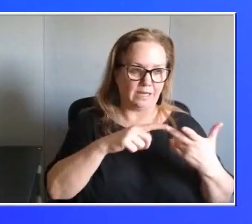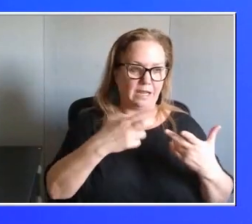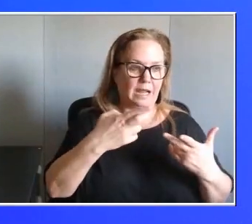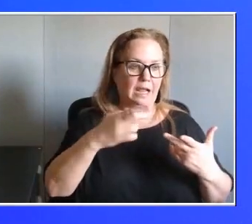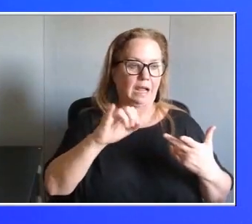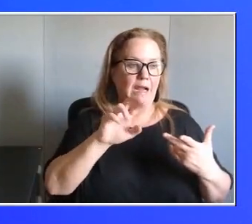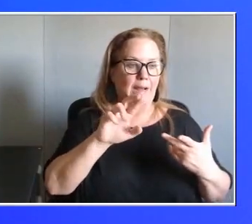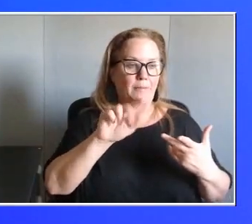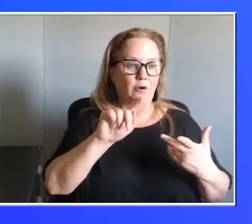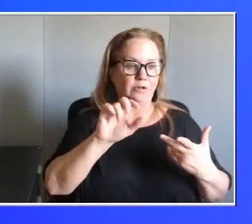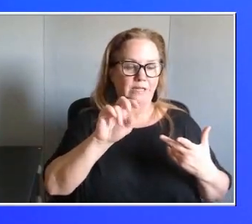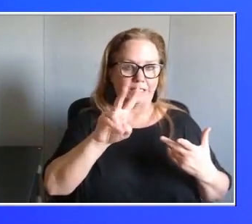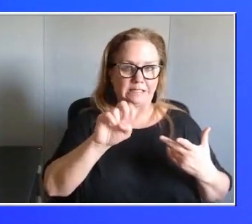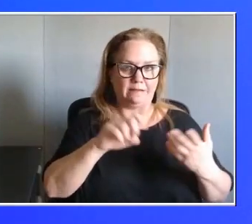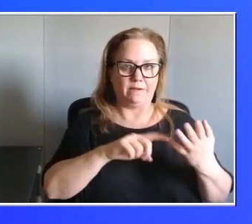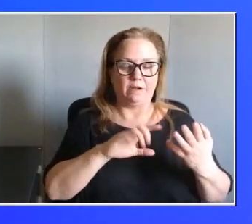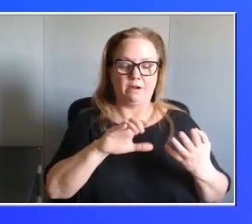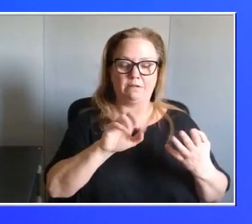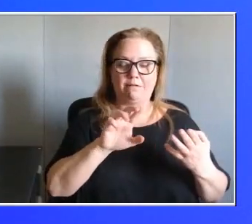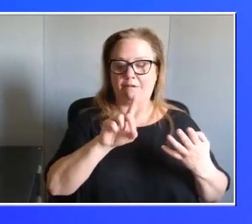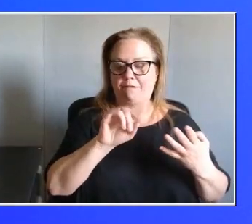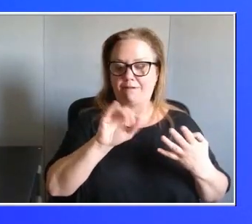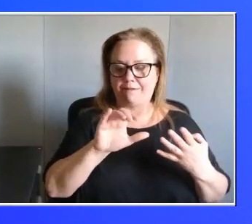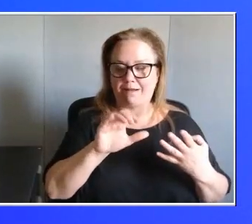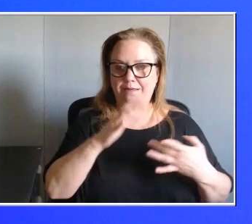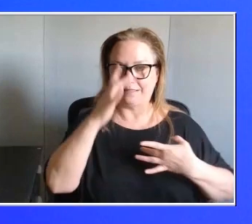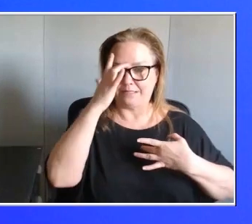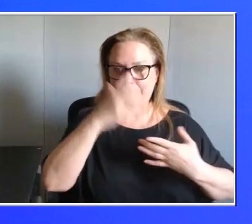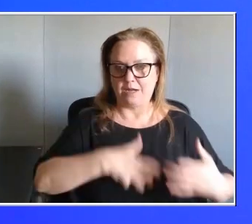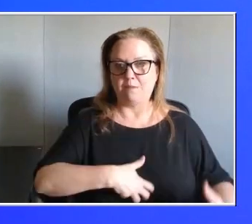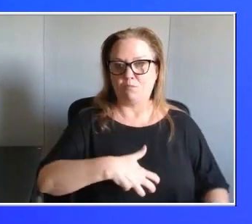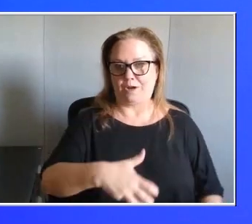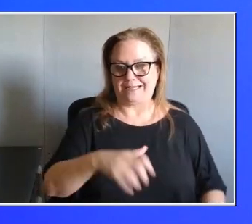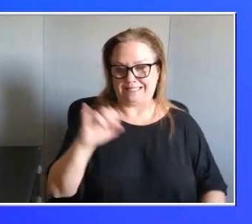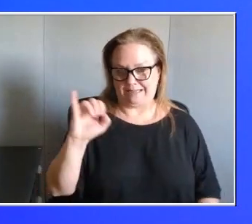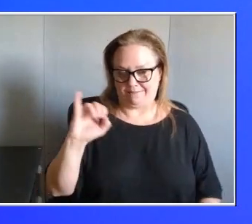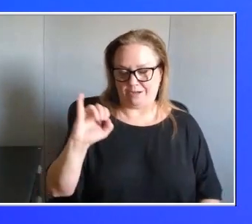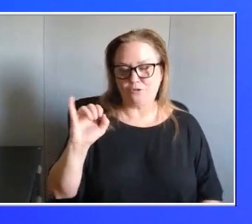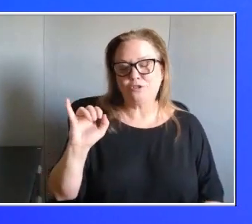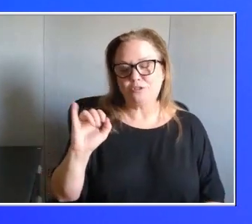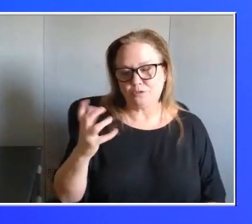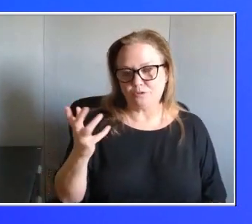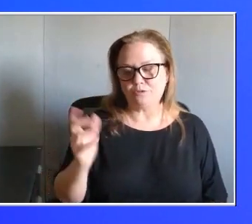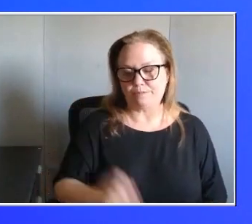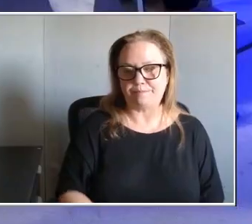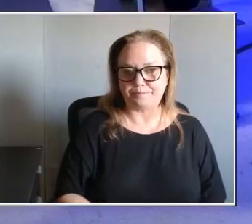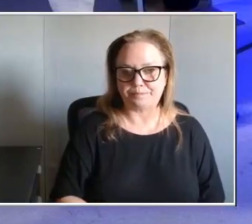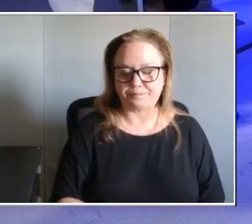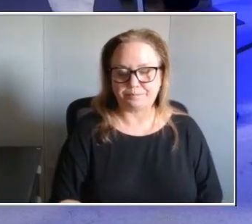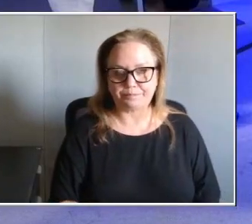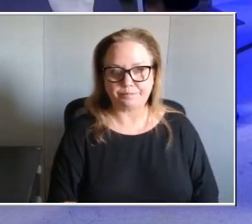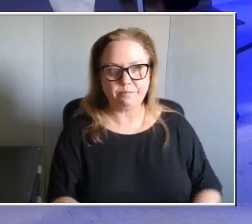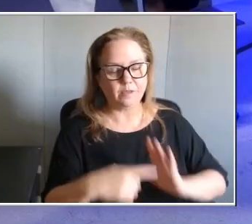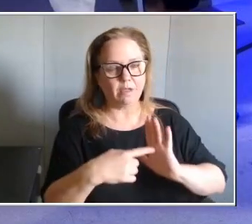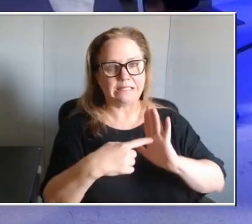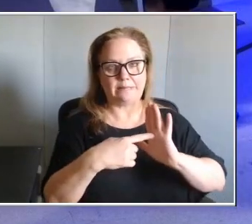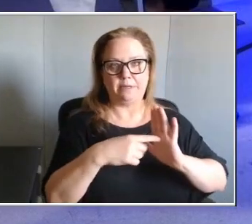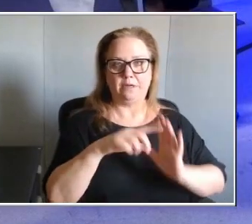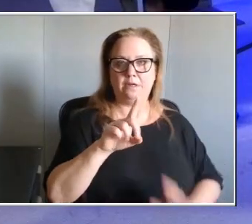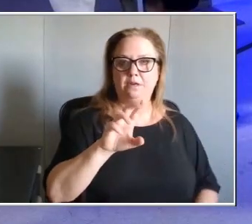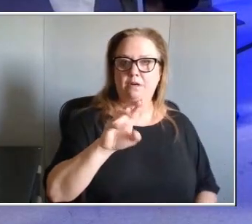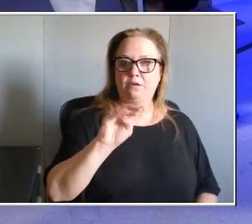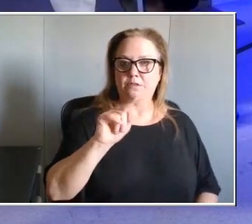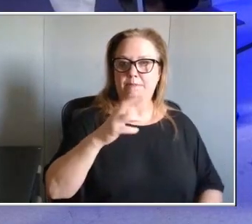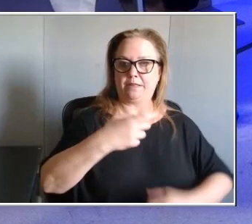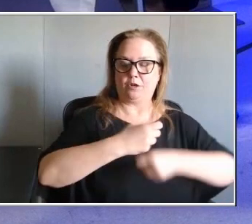disorders, cardiac diseases, pregnancy-related infections are some examples. Yeah, so Dr. Smith, you've helped